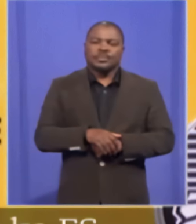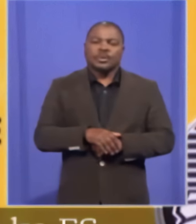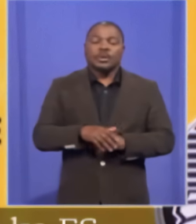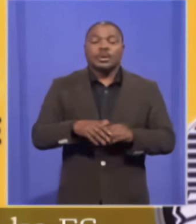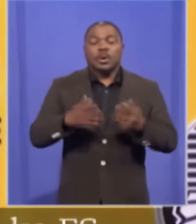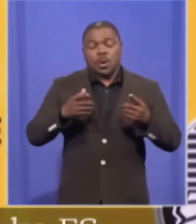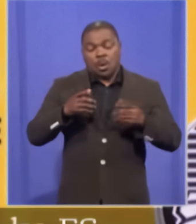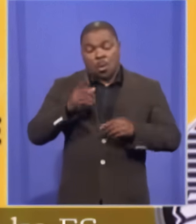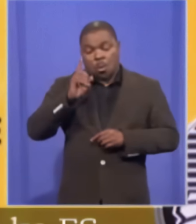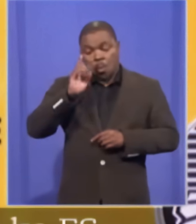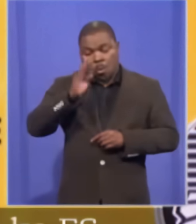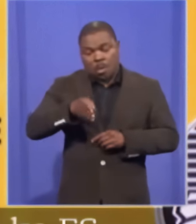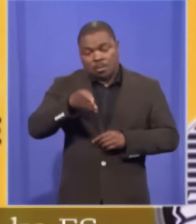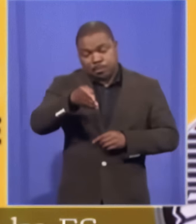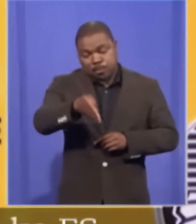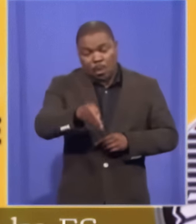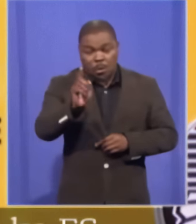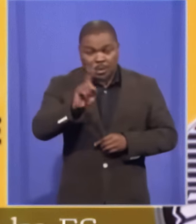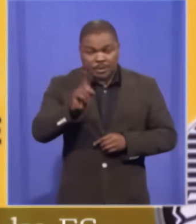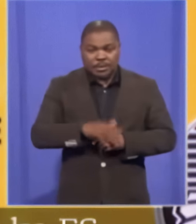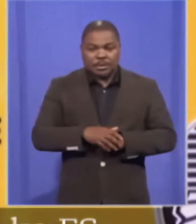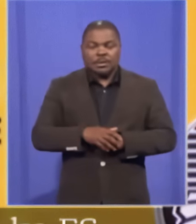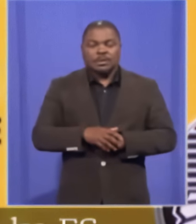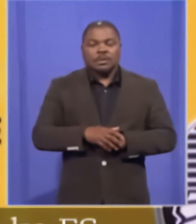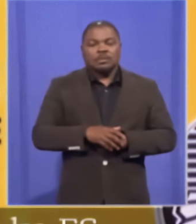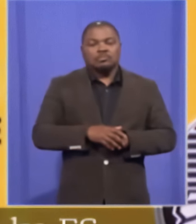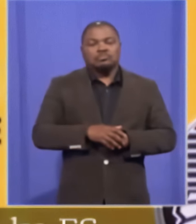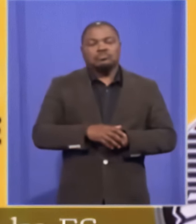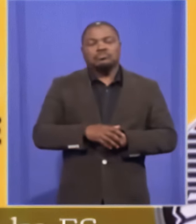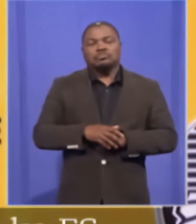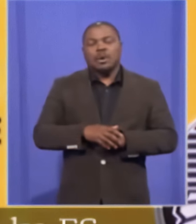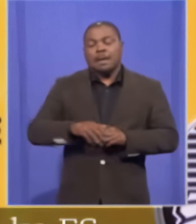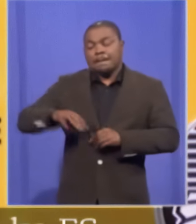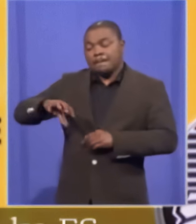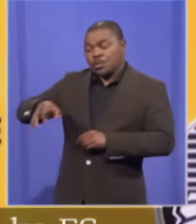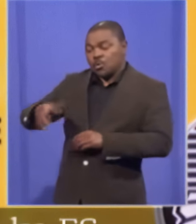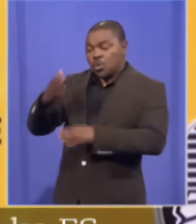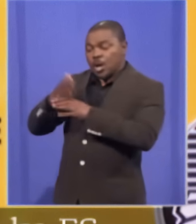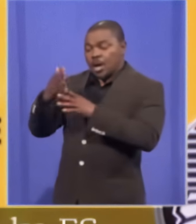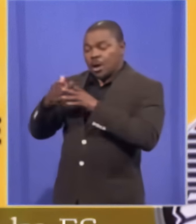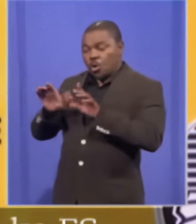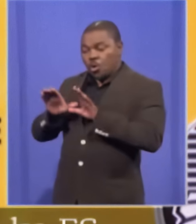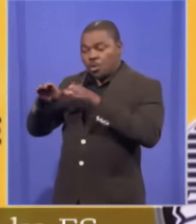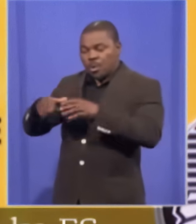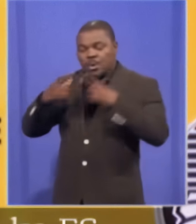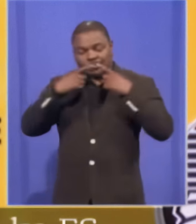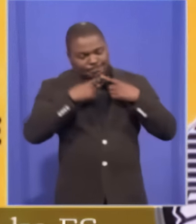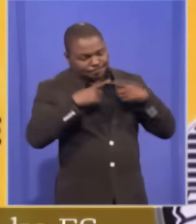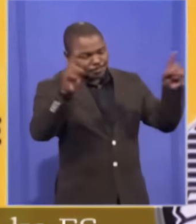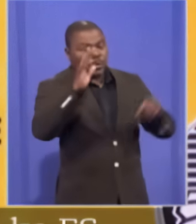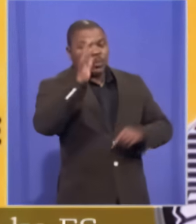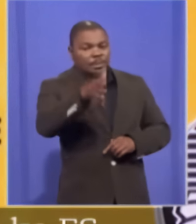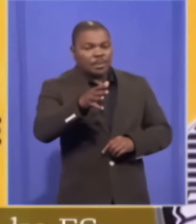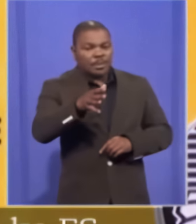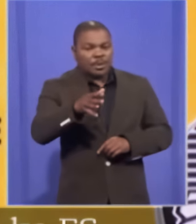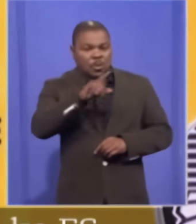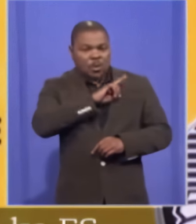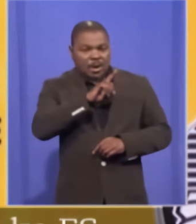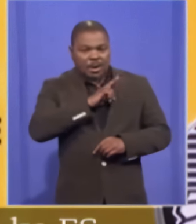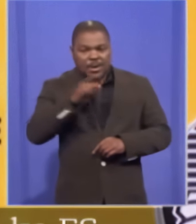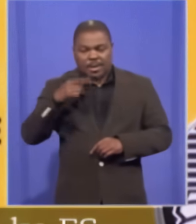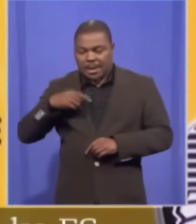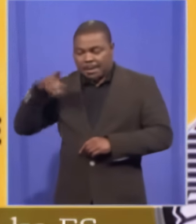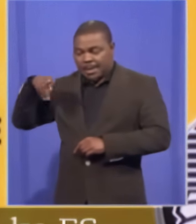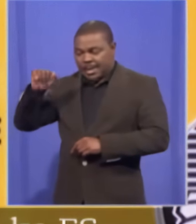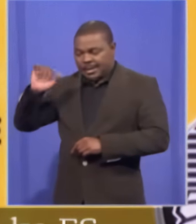There will be a pronouncement by the Provincial Working Committee as a consequence of the directive from